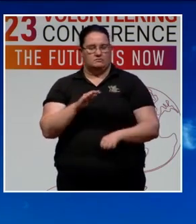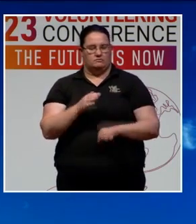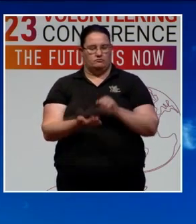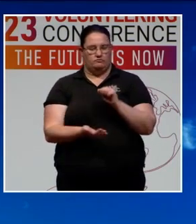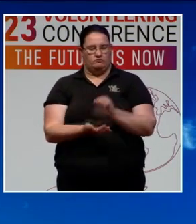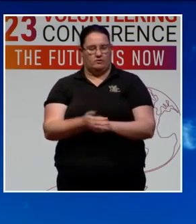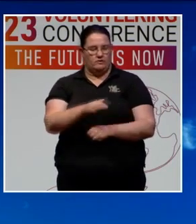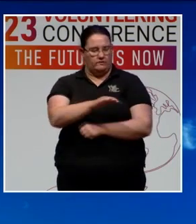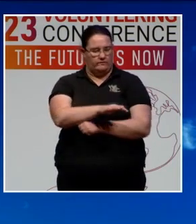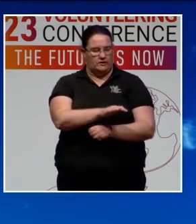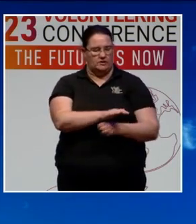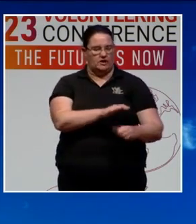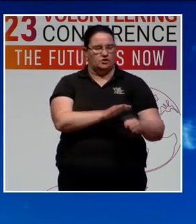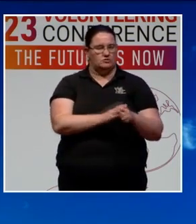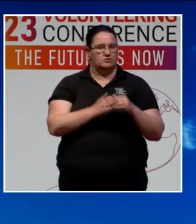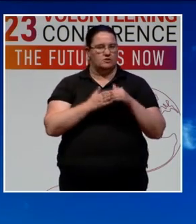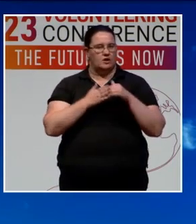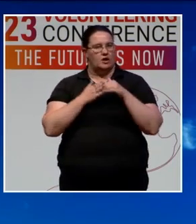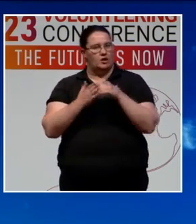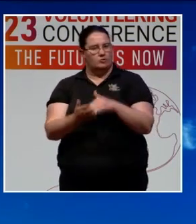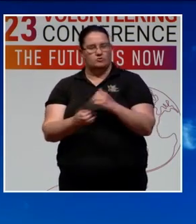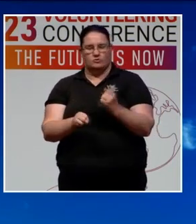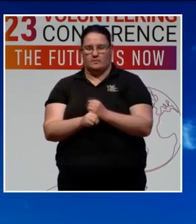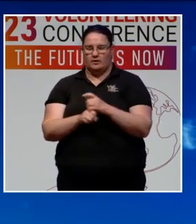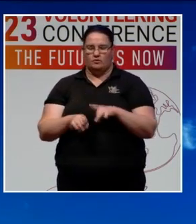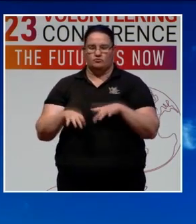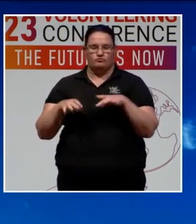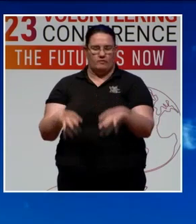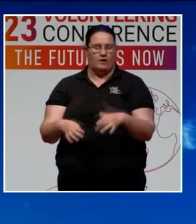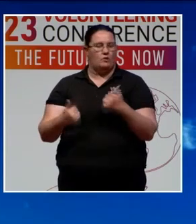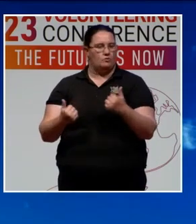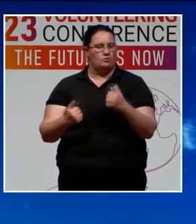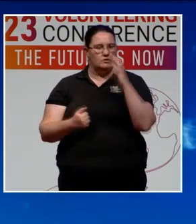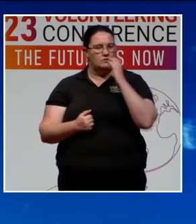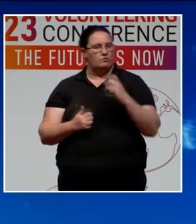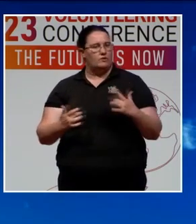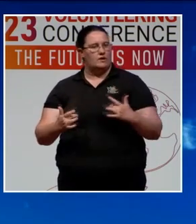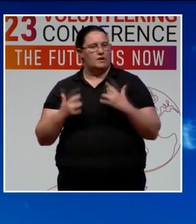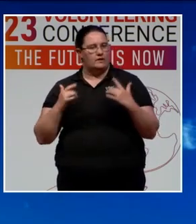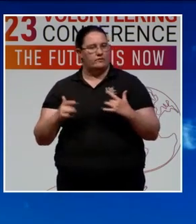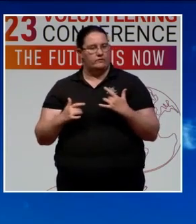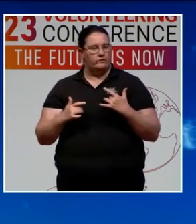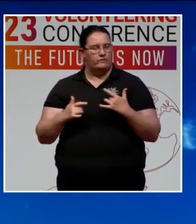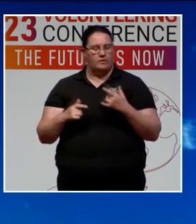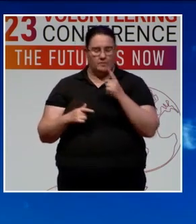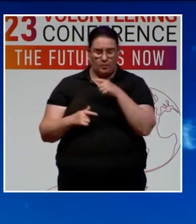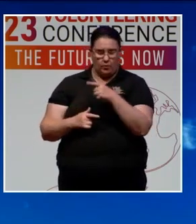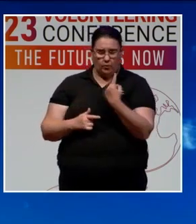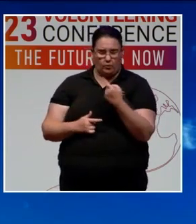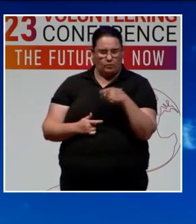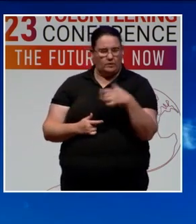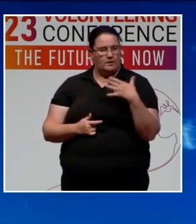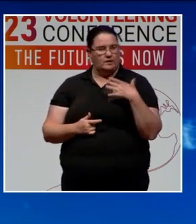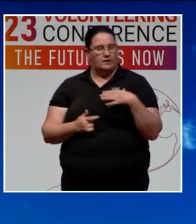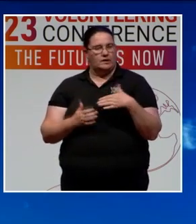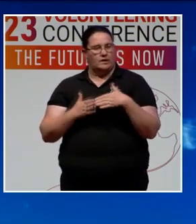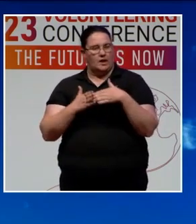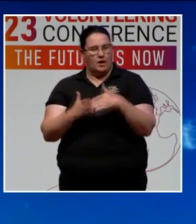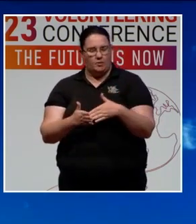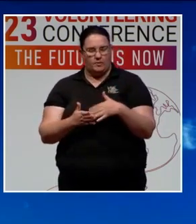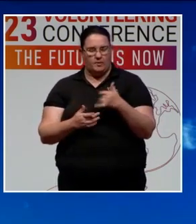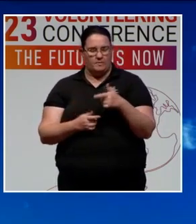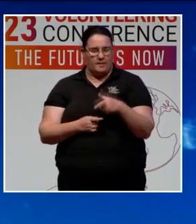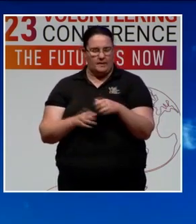in, one that helps lift those who are most disadvantaged or at risk in our society and puts in place mechanisms